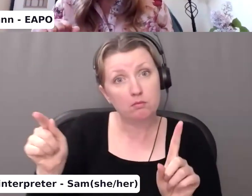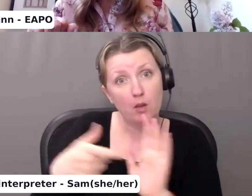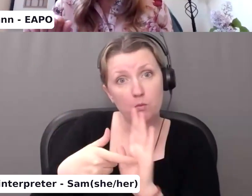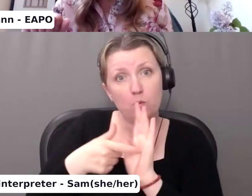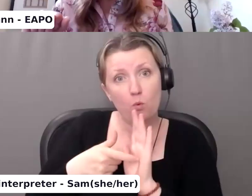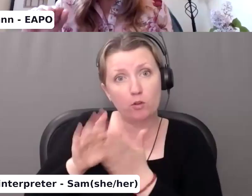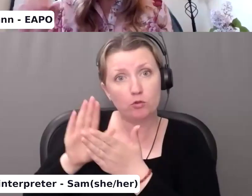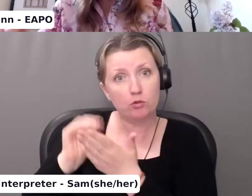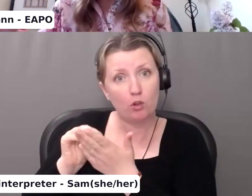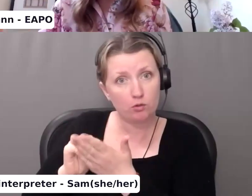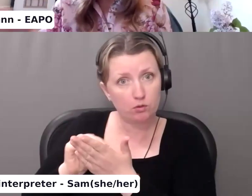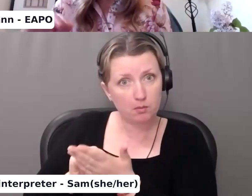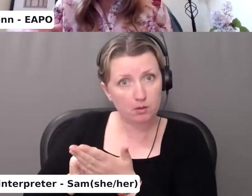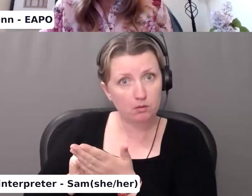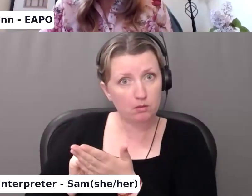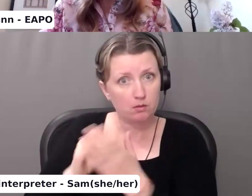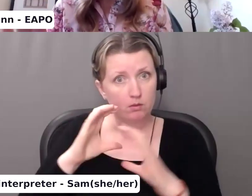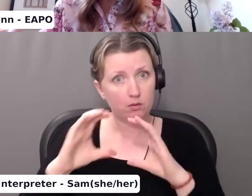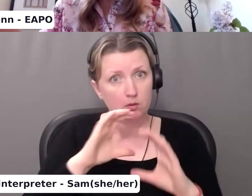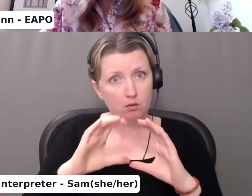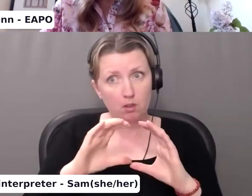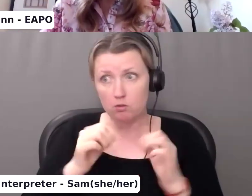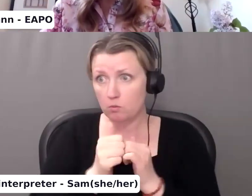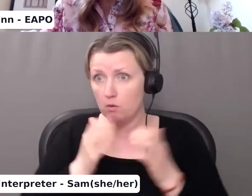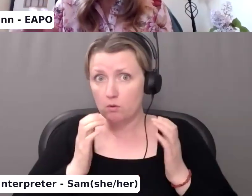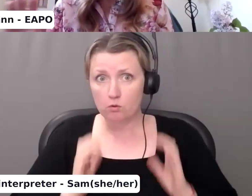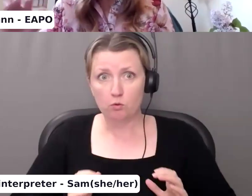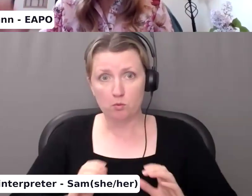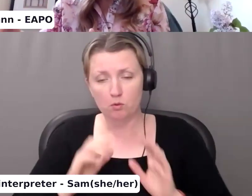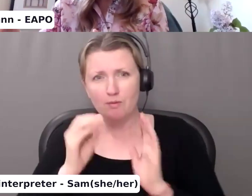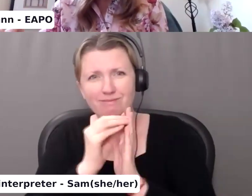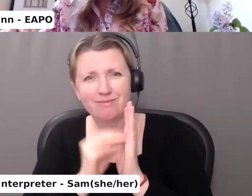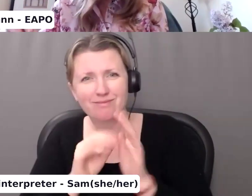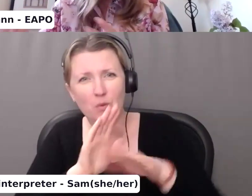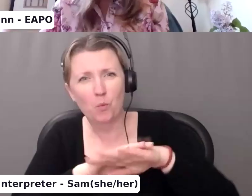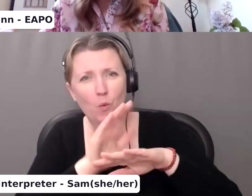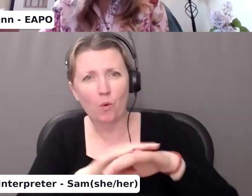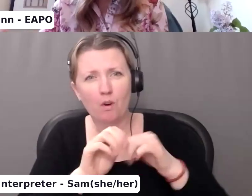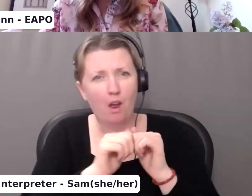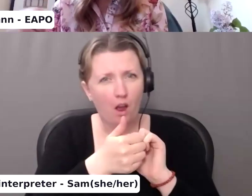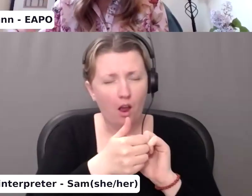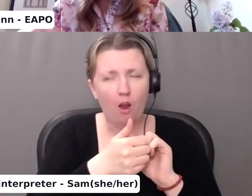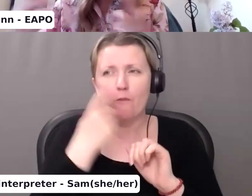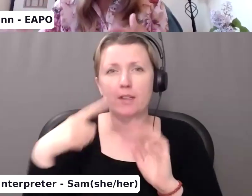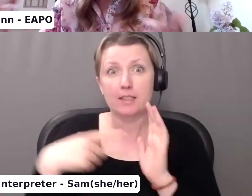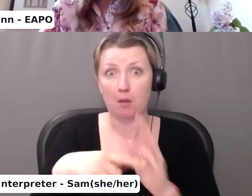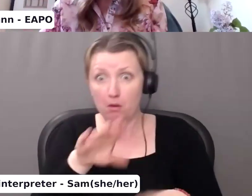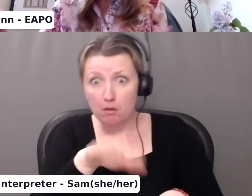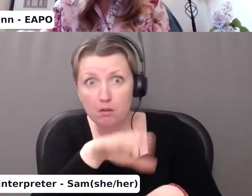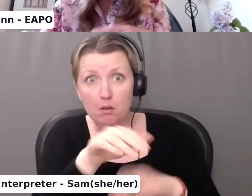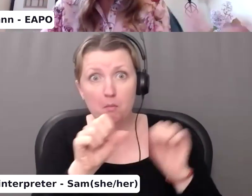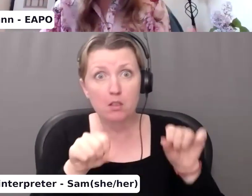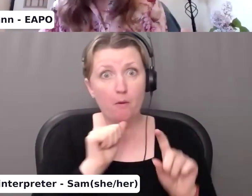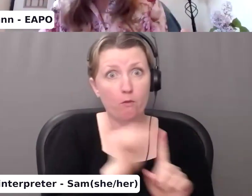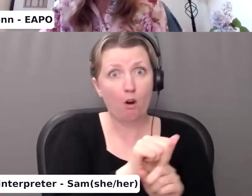of any communications that they have with consumers about warning them about this may be a fraudulent issue, and then the person still goes